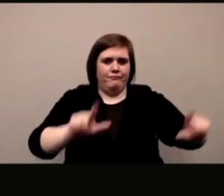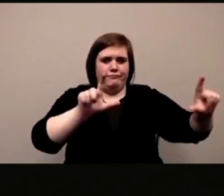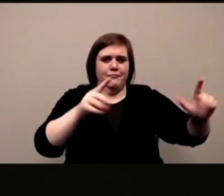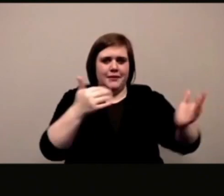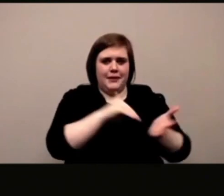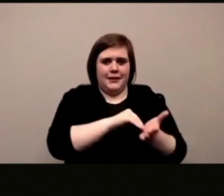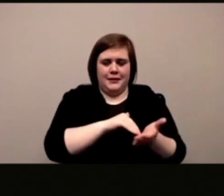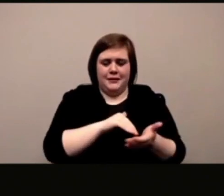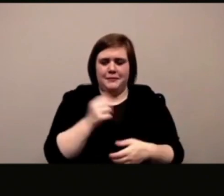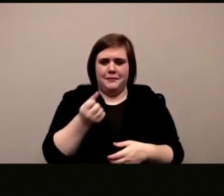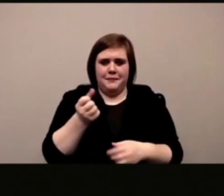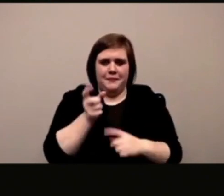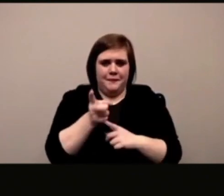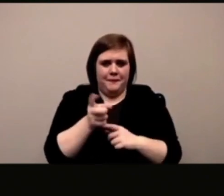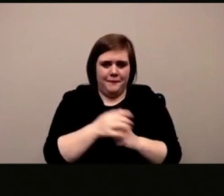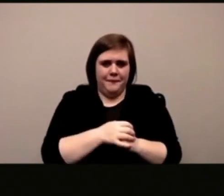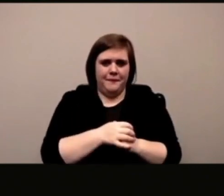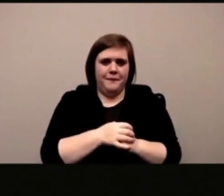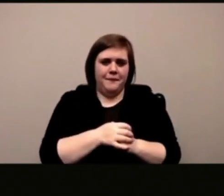bring it back up.